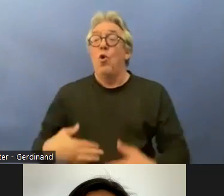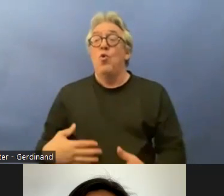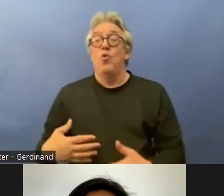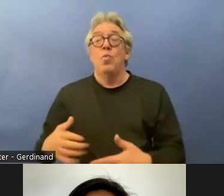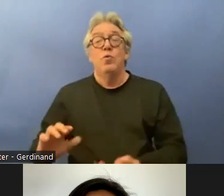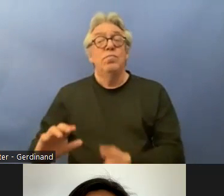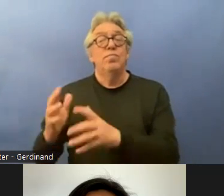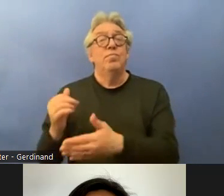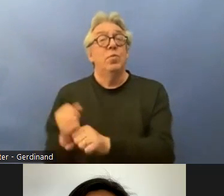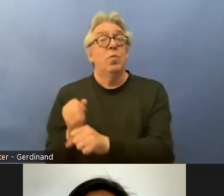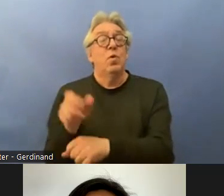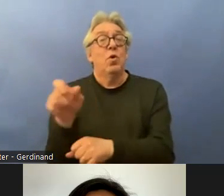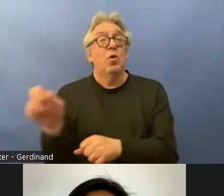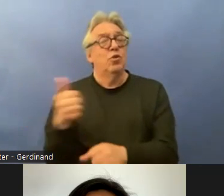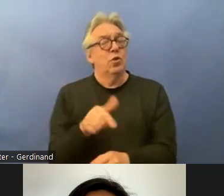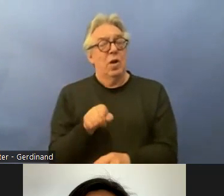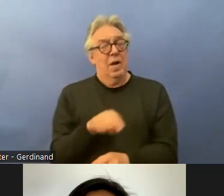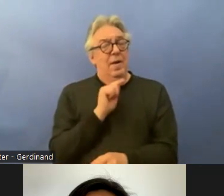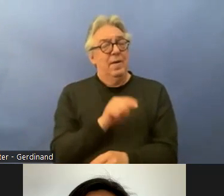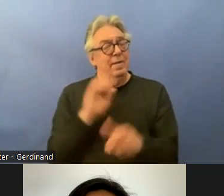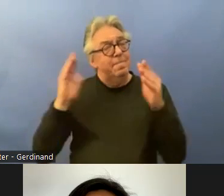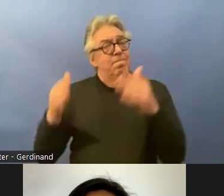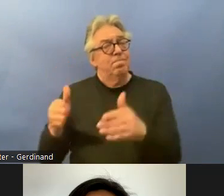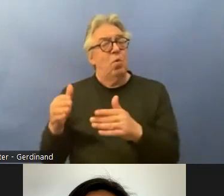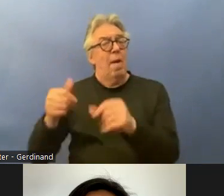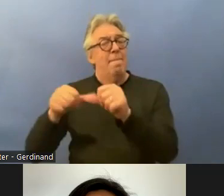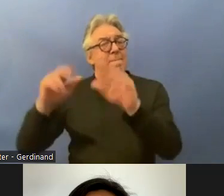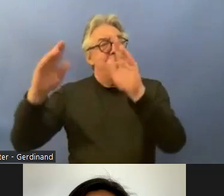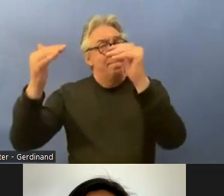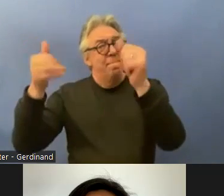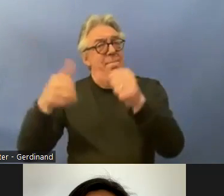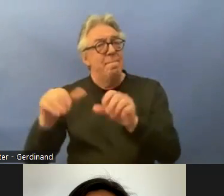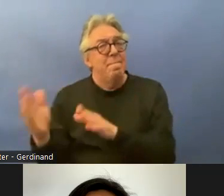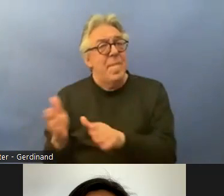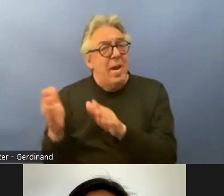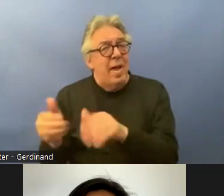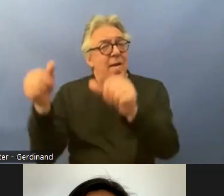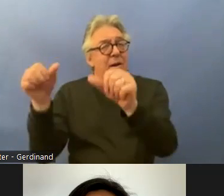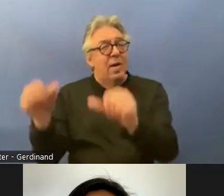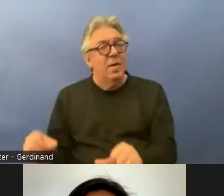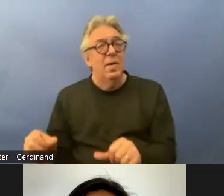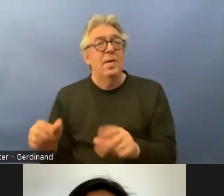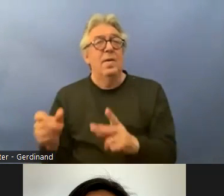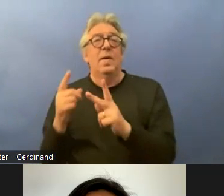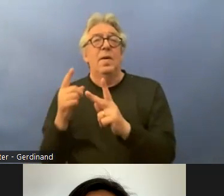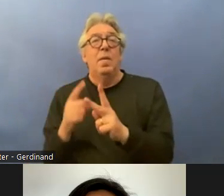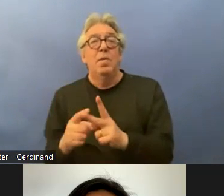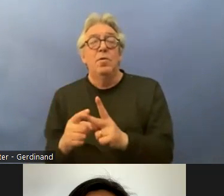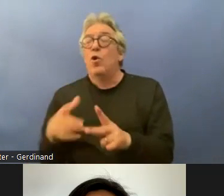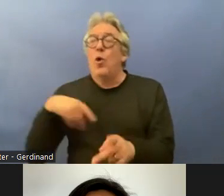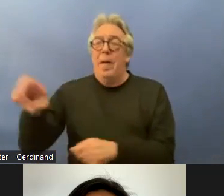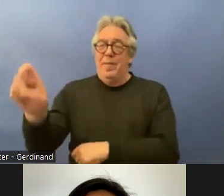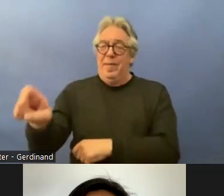to need assessment and planning. She will share with us about how coordination of